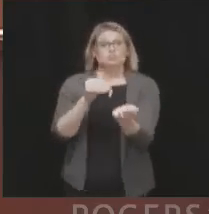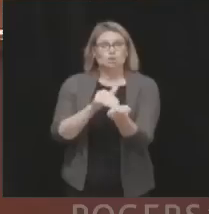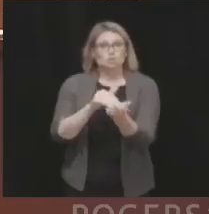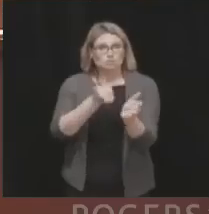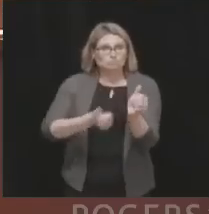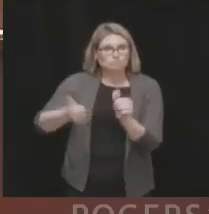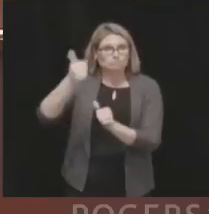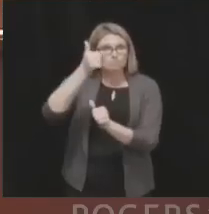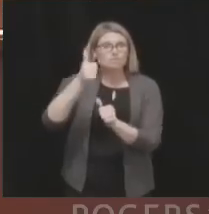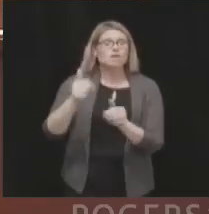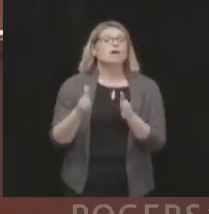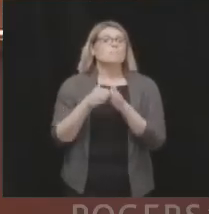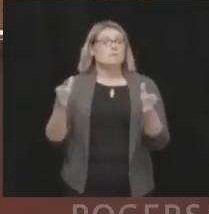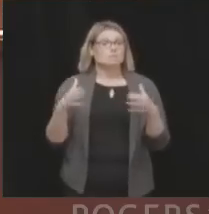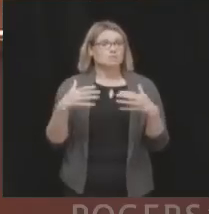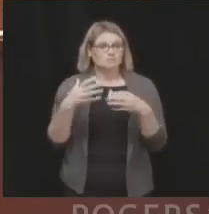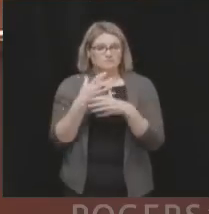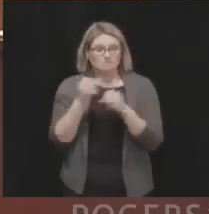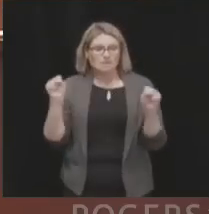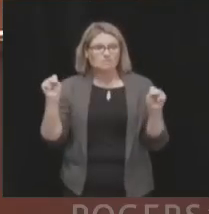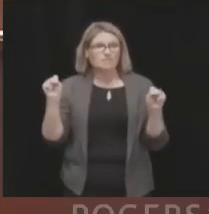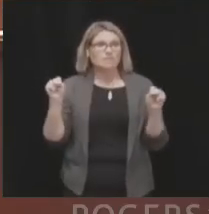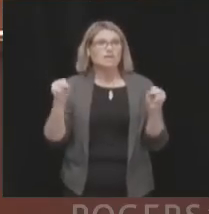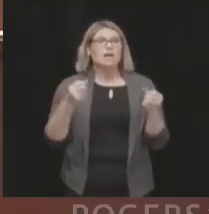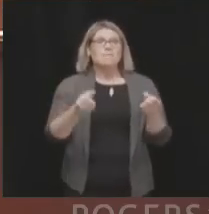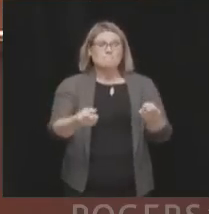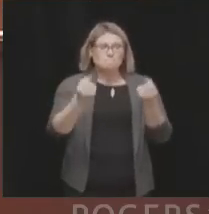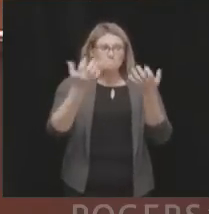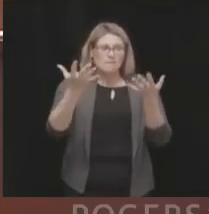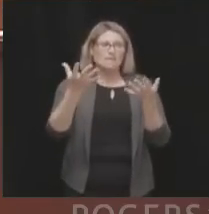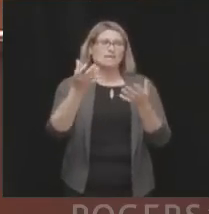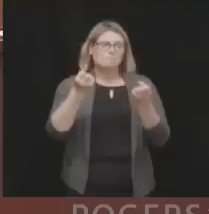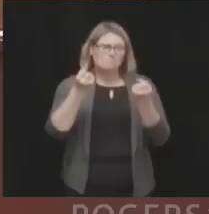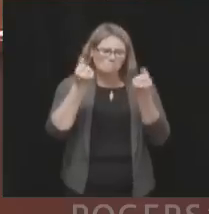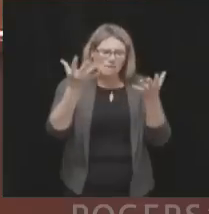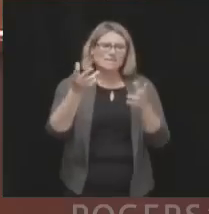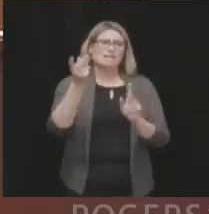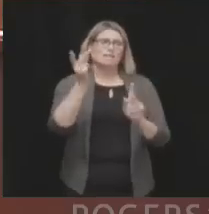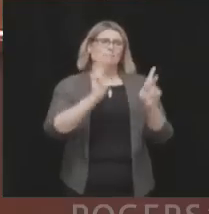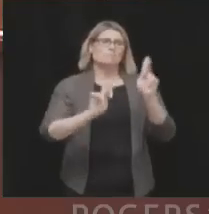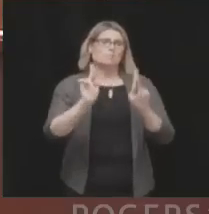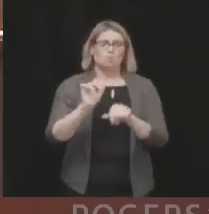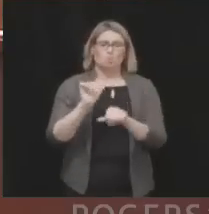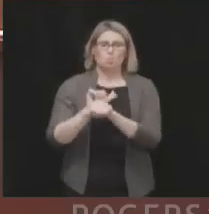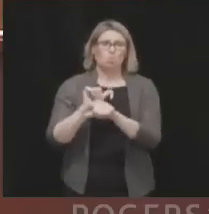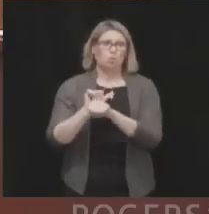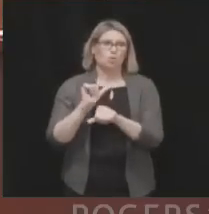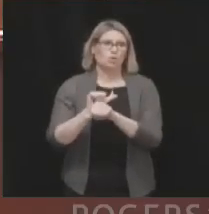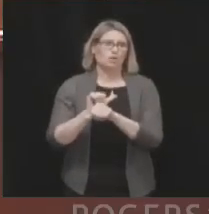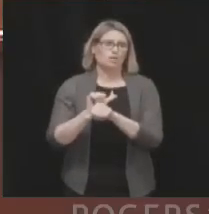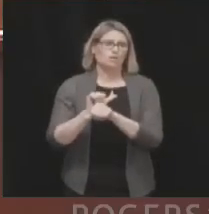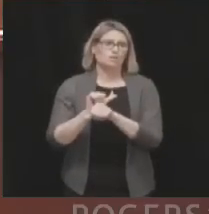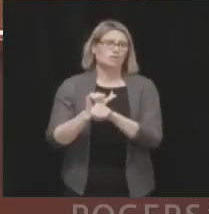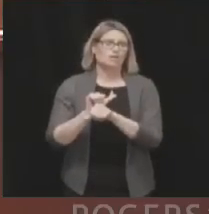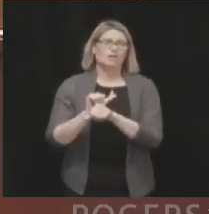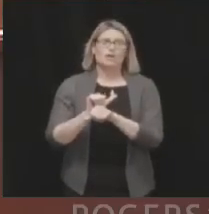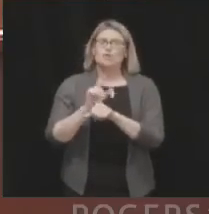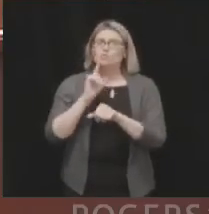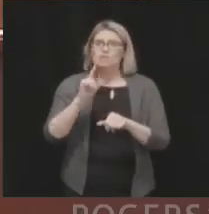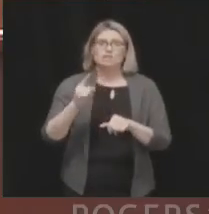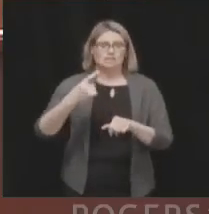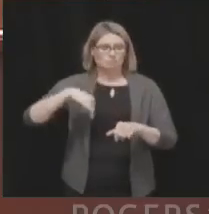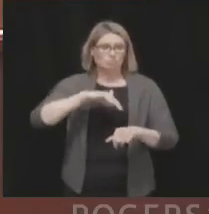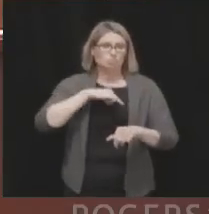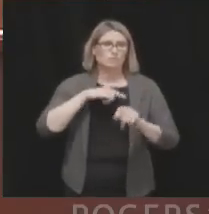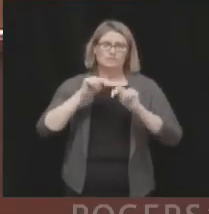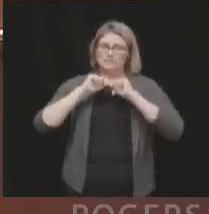to manage a very difficult situation. Le fait que nous n'avons, encore une fois, aucun nouveau cas aujourd'hui,